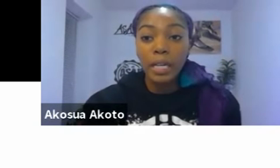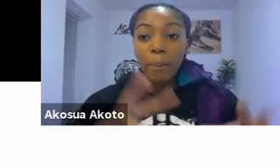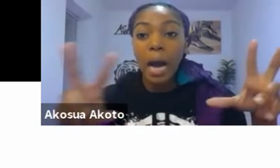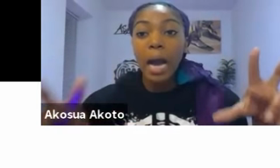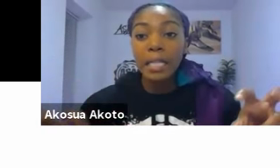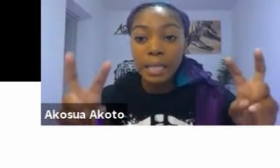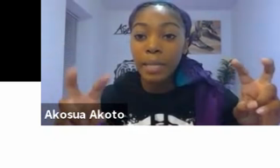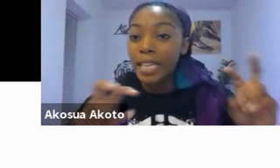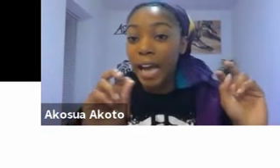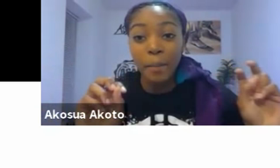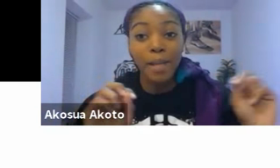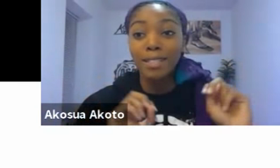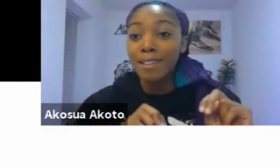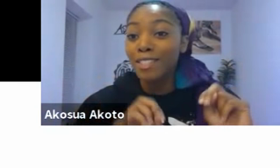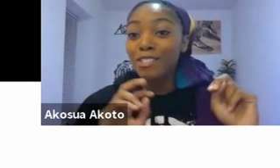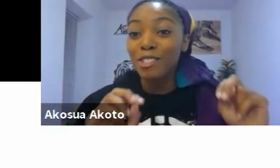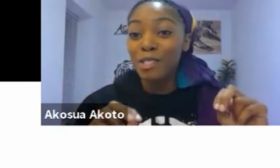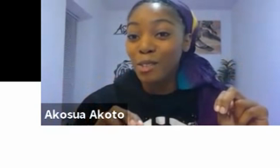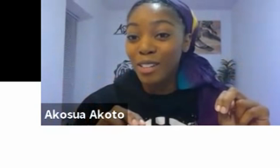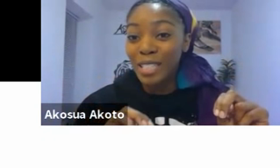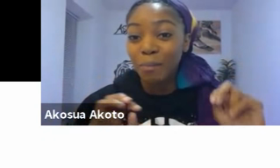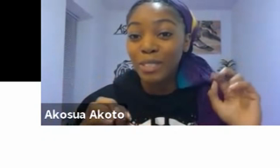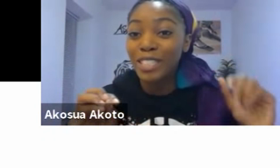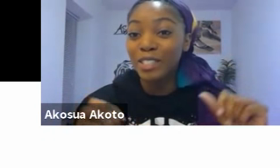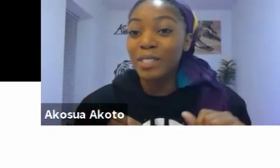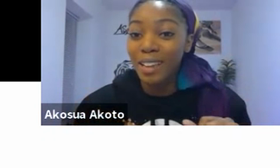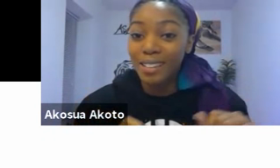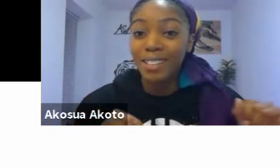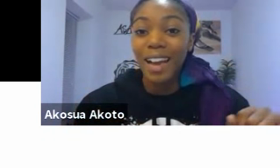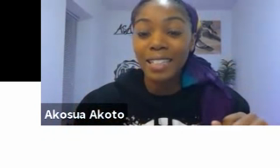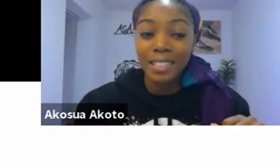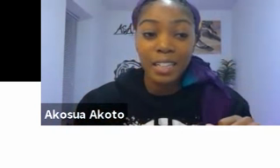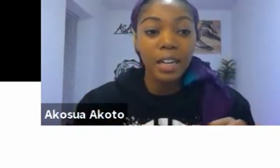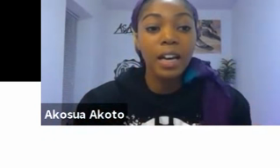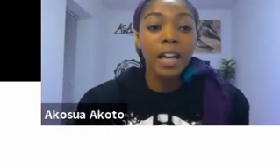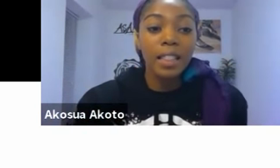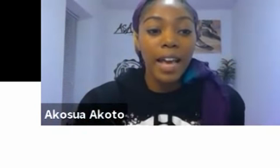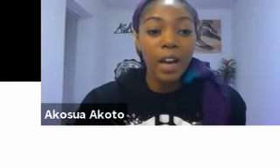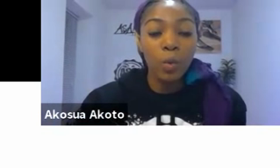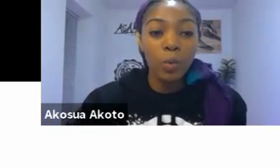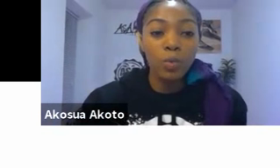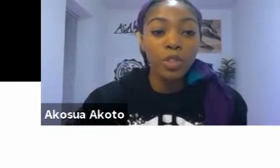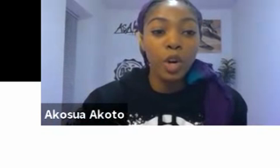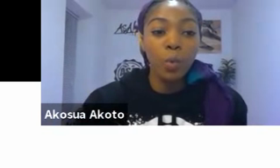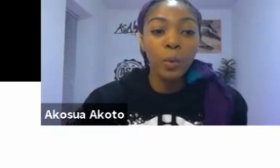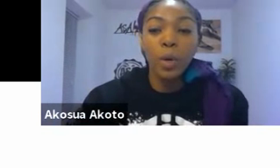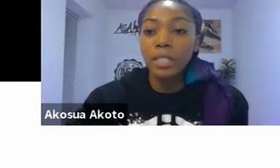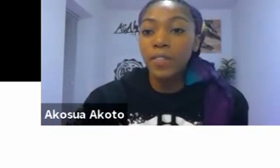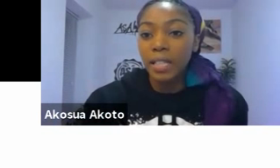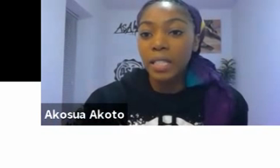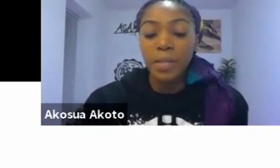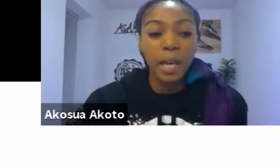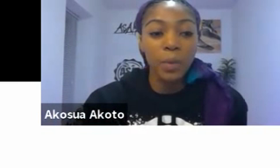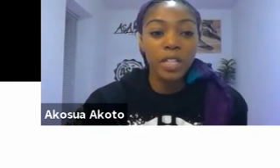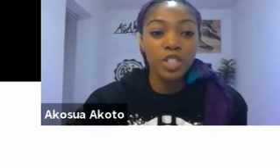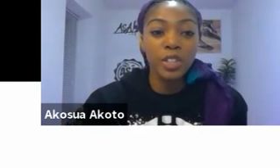we could possibly, I am not saying this is the source, I'm just entertaining the idea that, you know, we want to